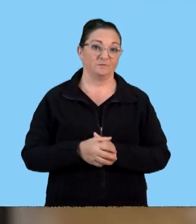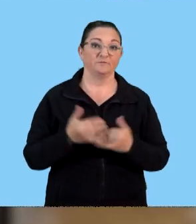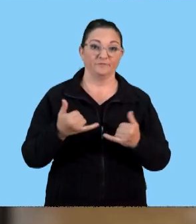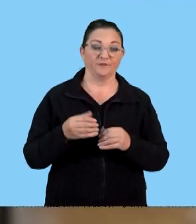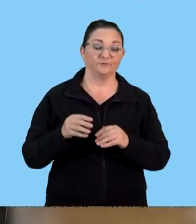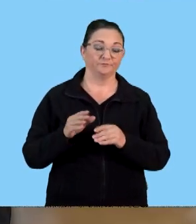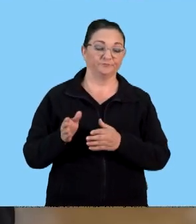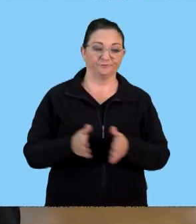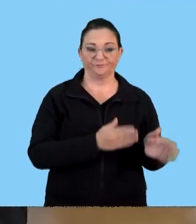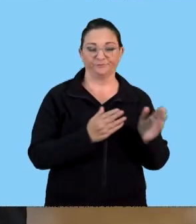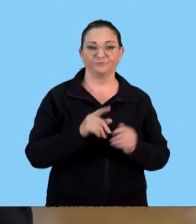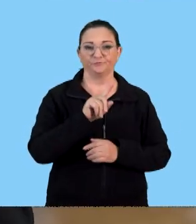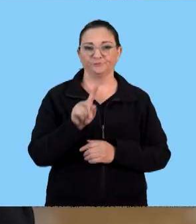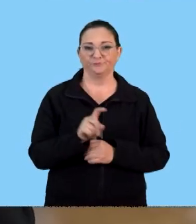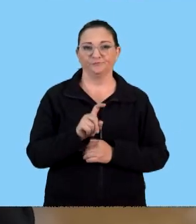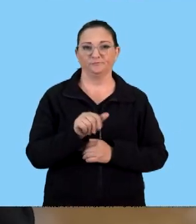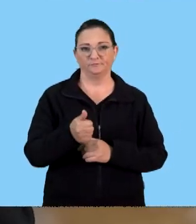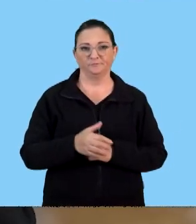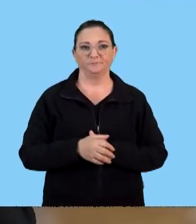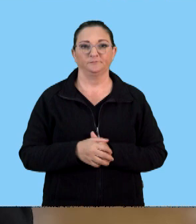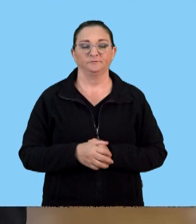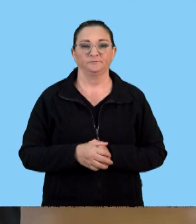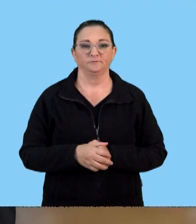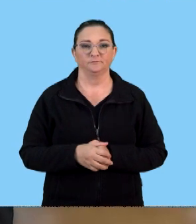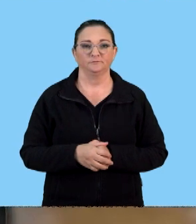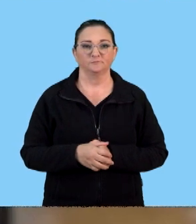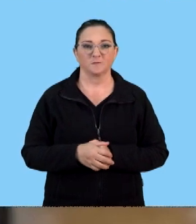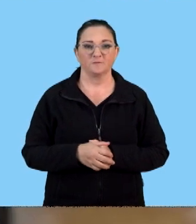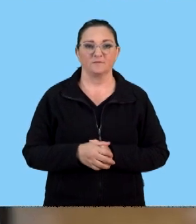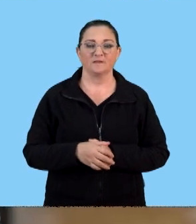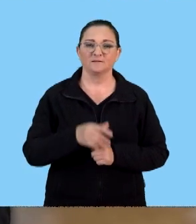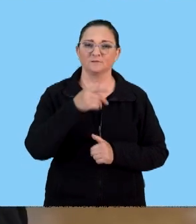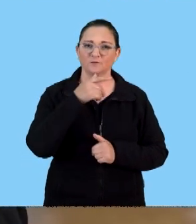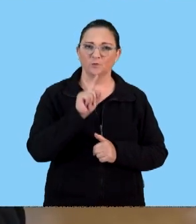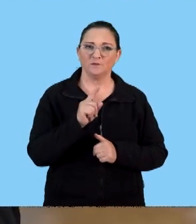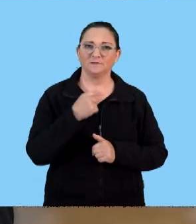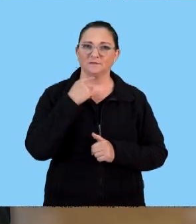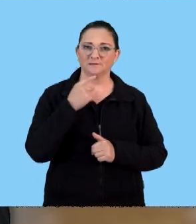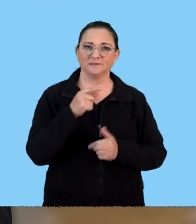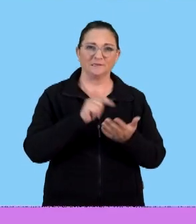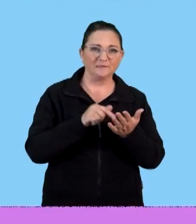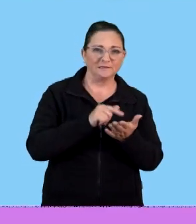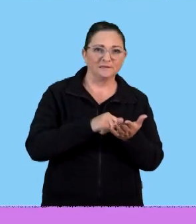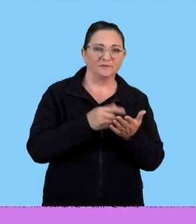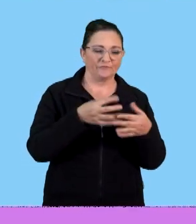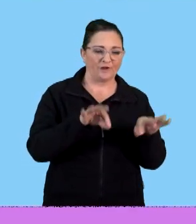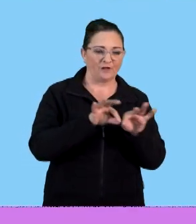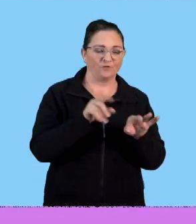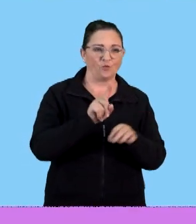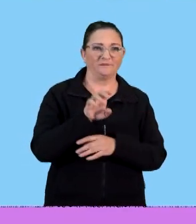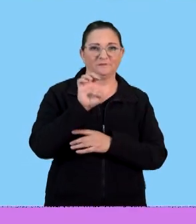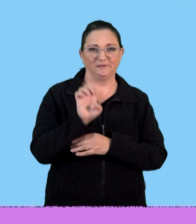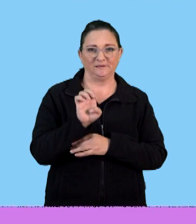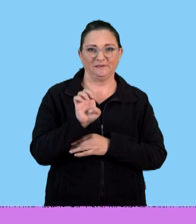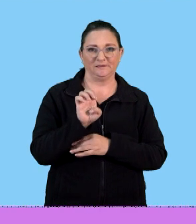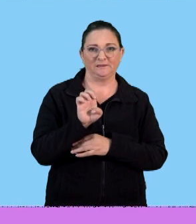Okay? All right, let us move on to our next question. So the following question, we are saying, calculate the value of